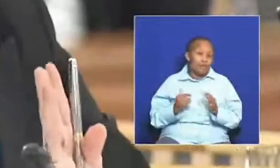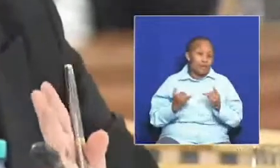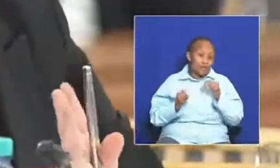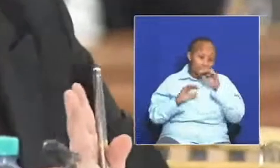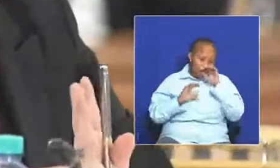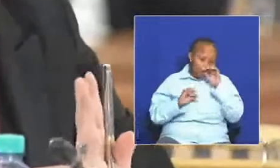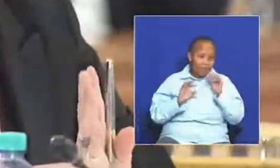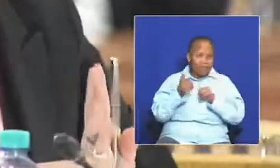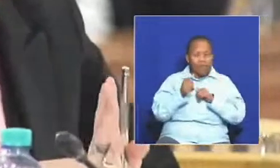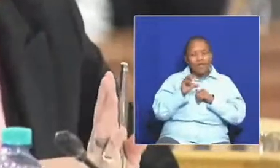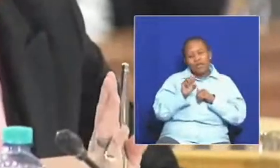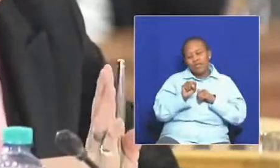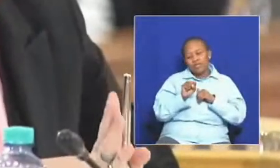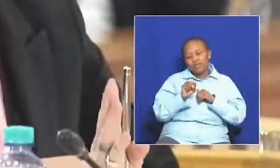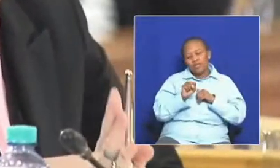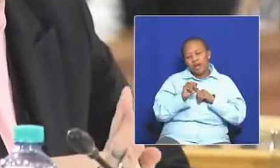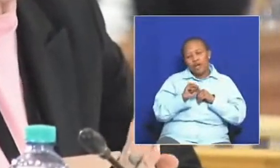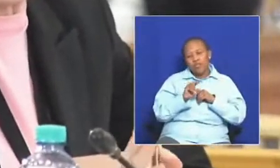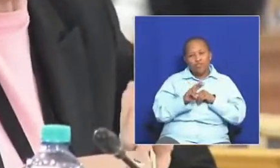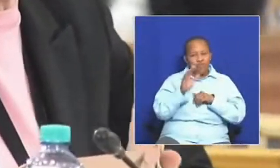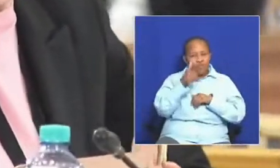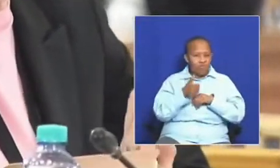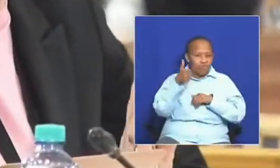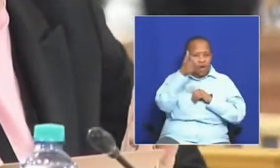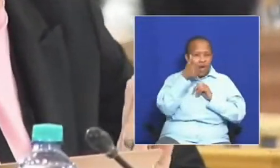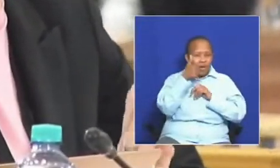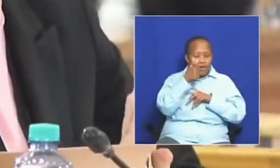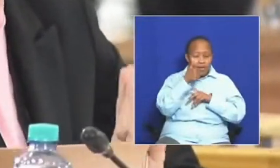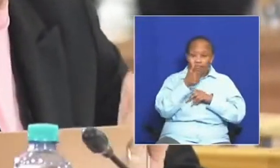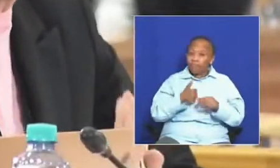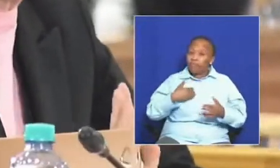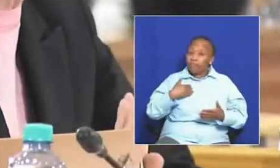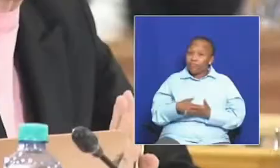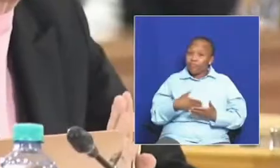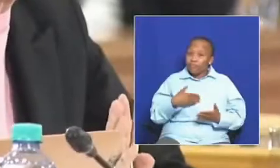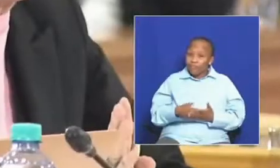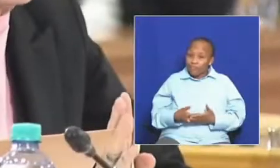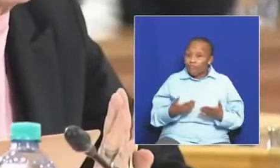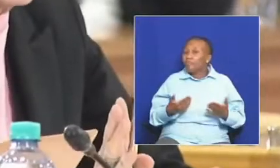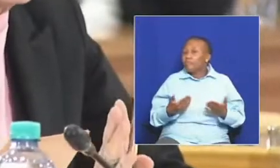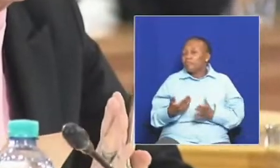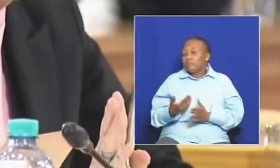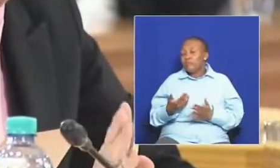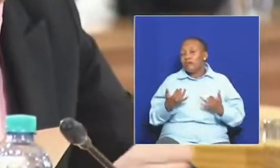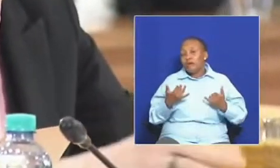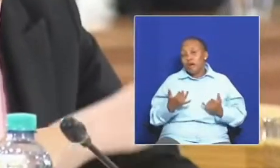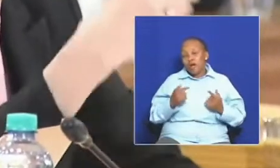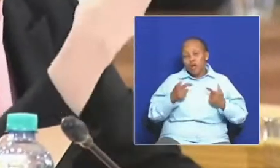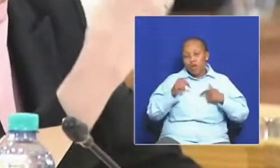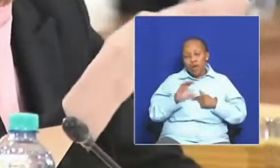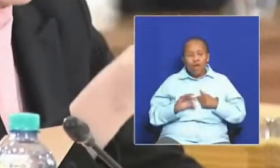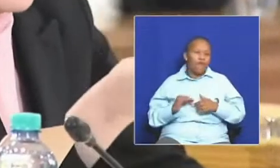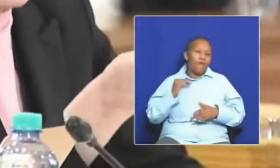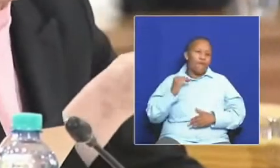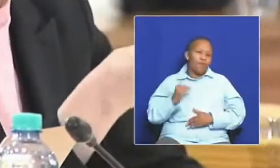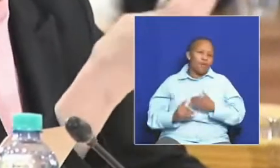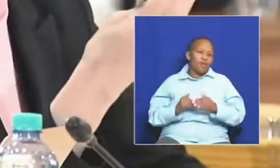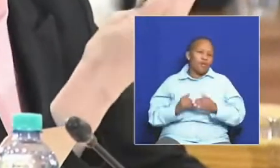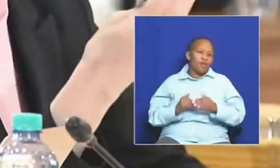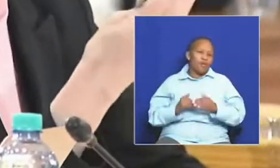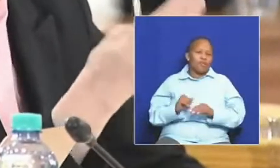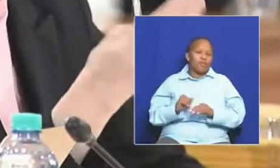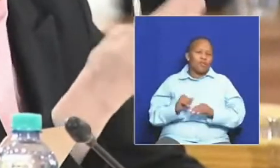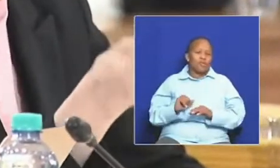SIU was done, so that we can make available. We also have a further progress report dated 2025 that was